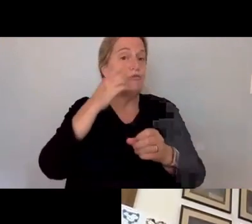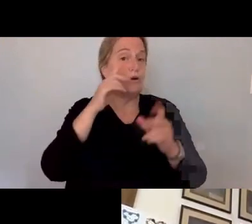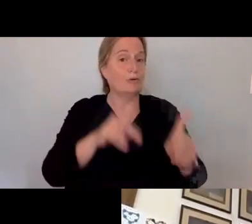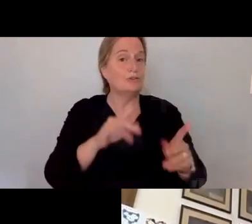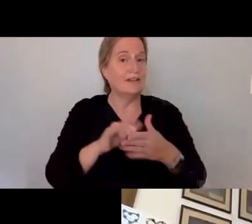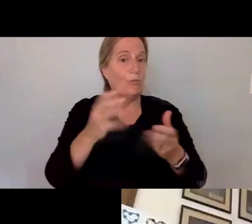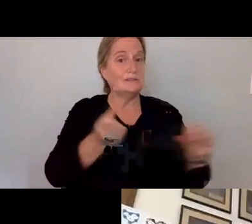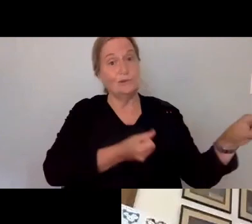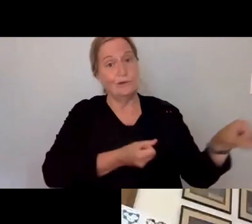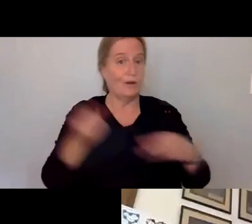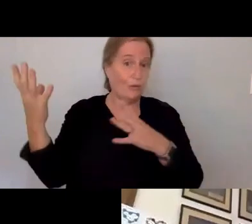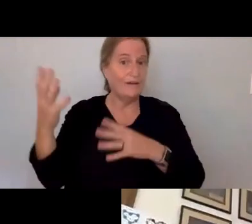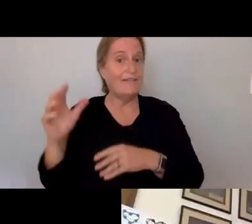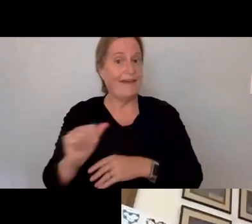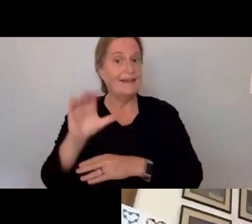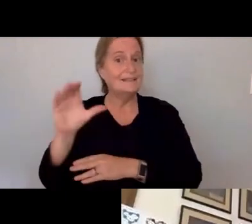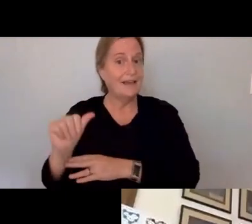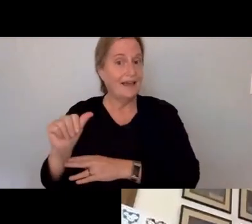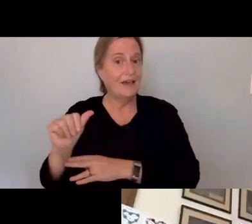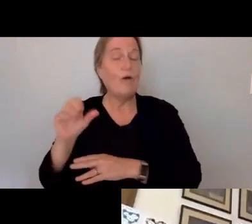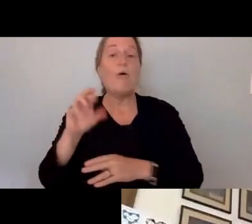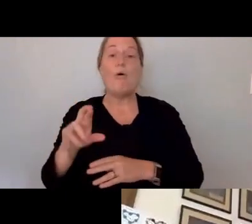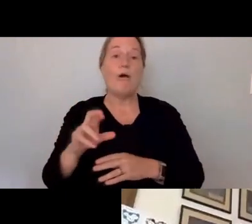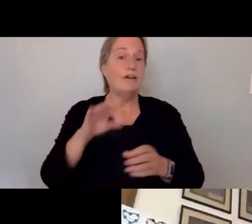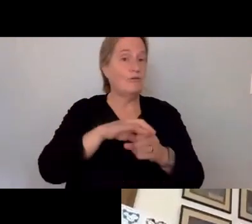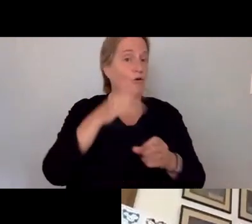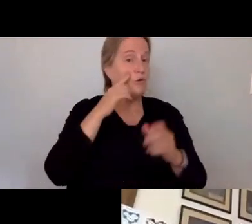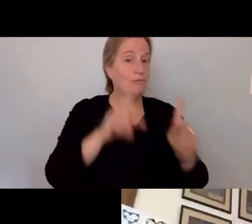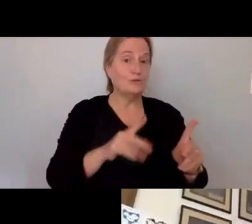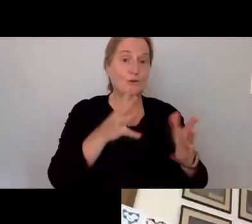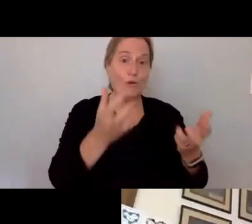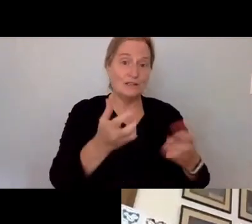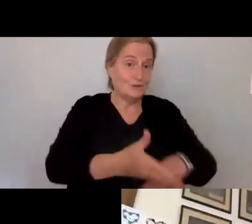on it or something like that, but lacks specifics.